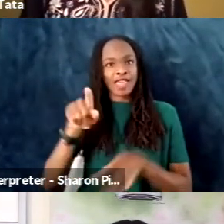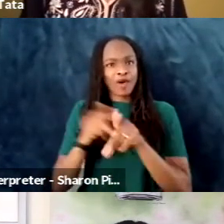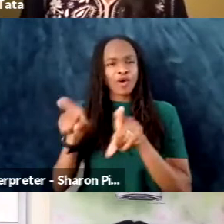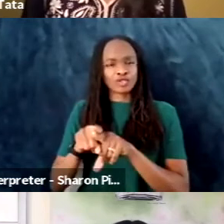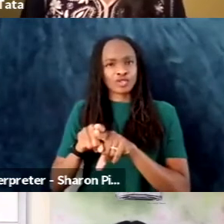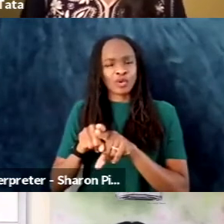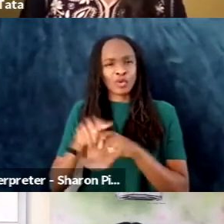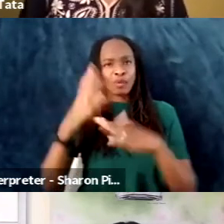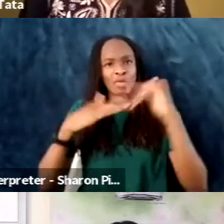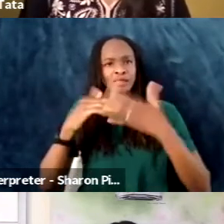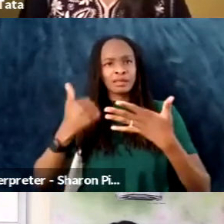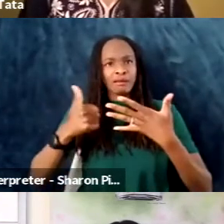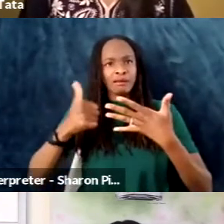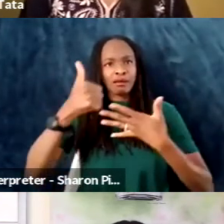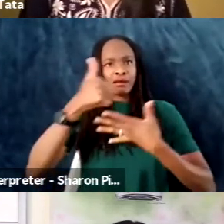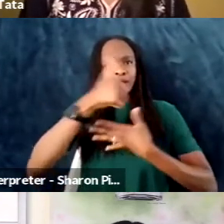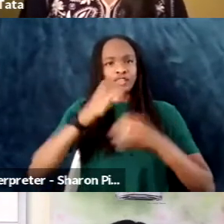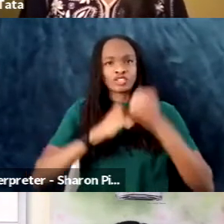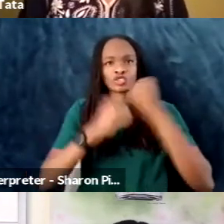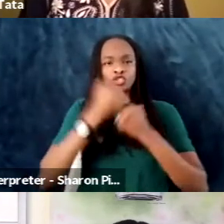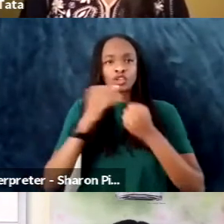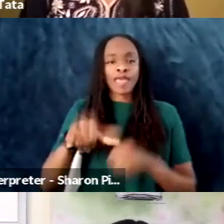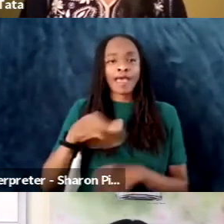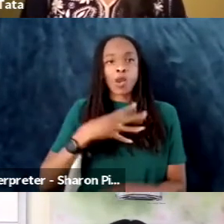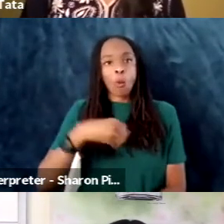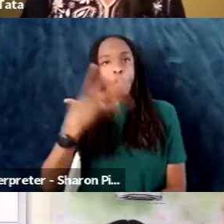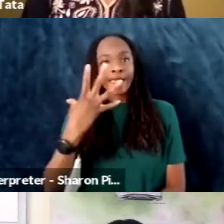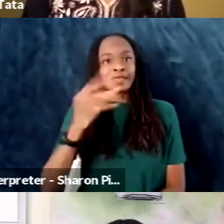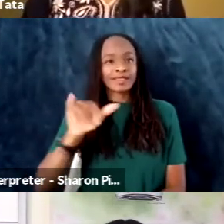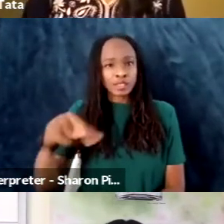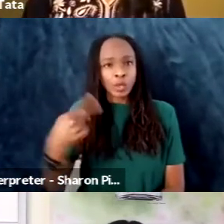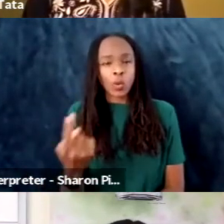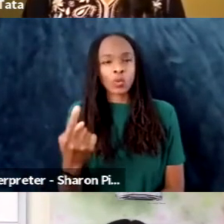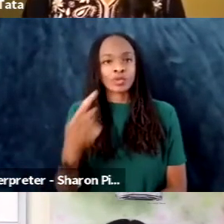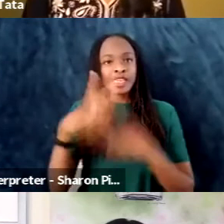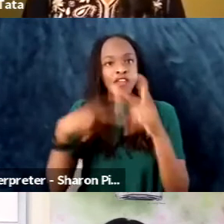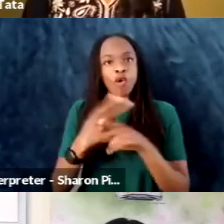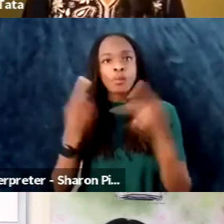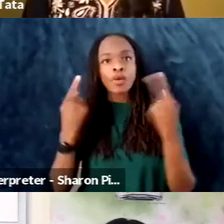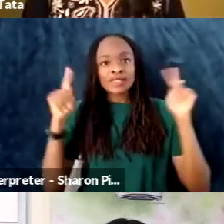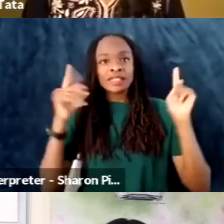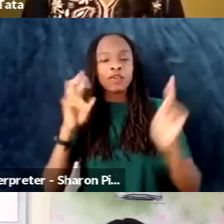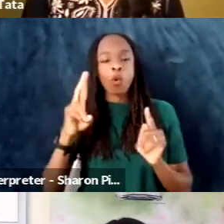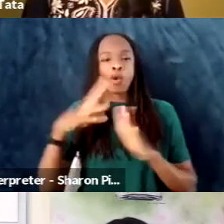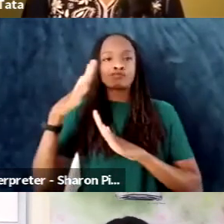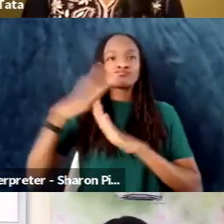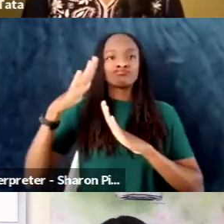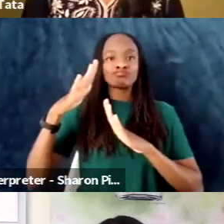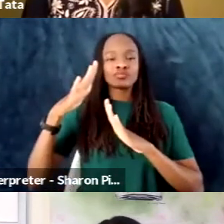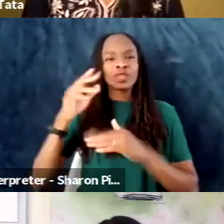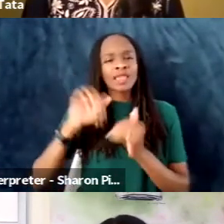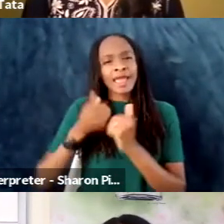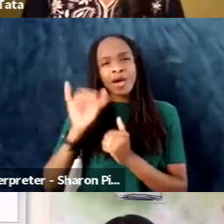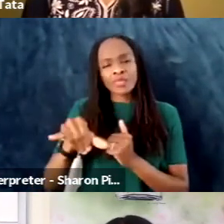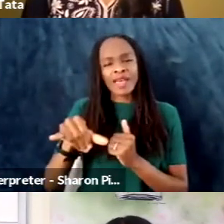hierarchical structure that white is the only form of success or elitism, and how that also translates